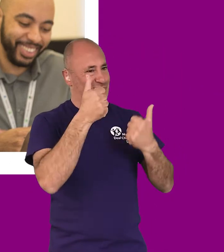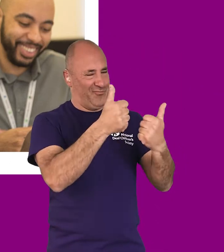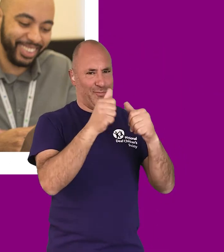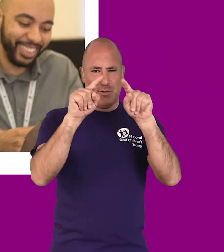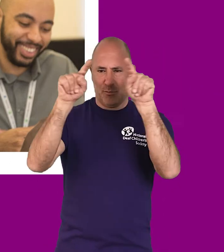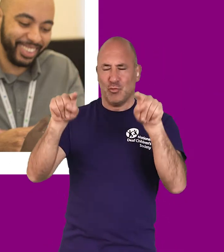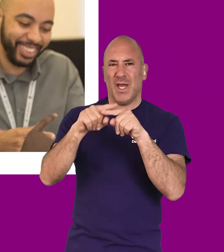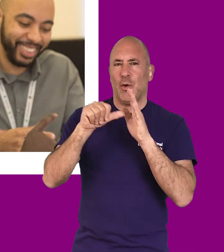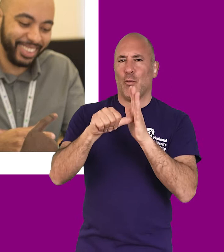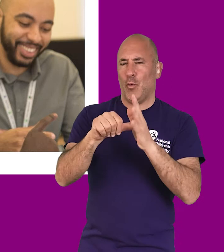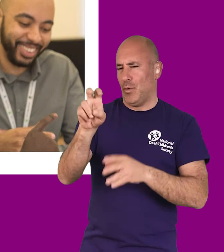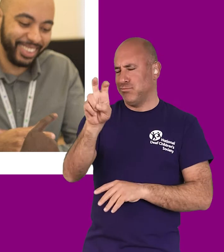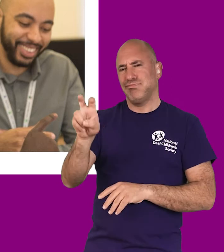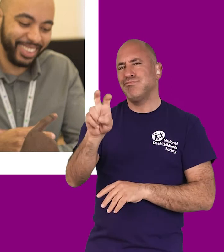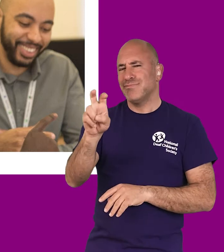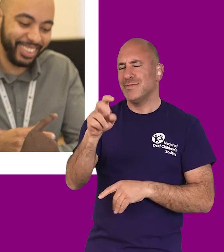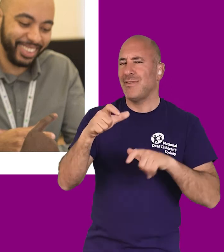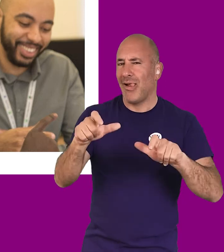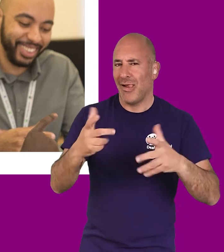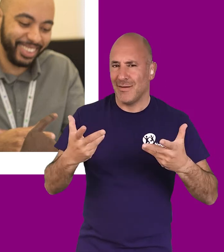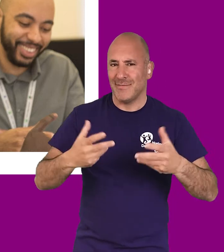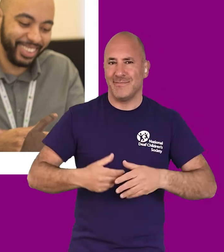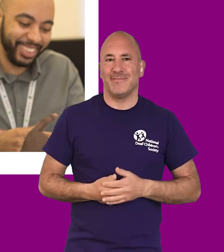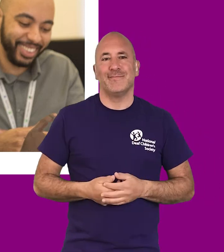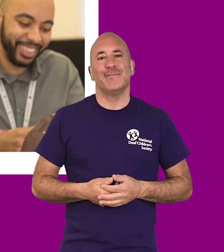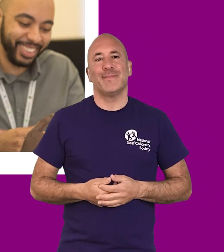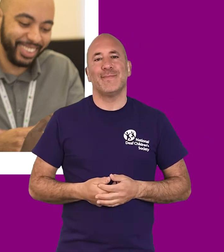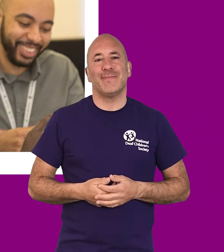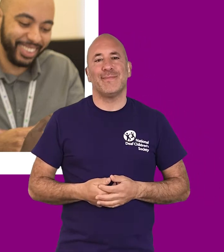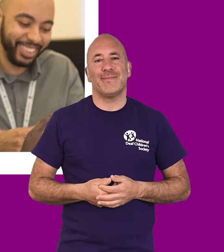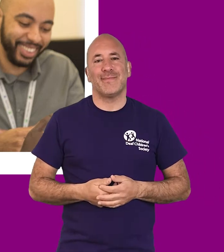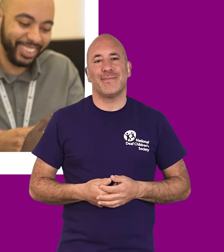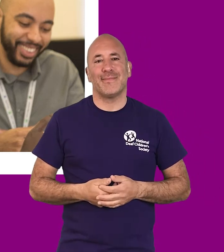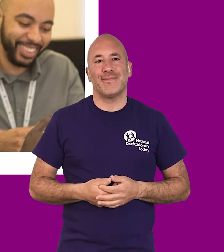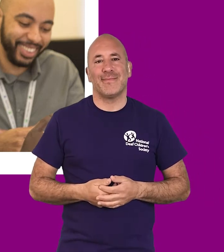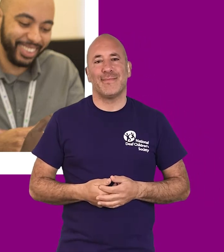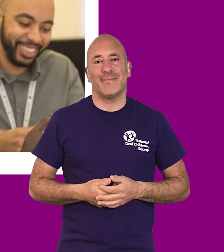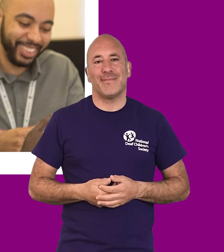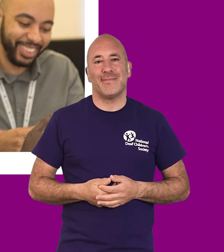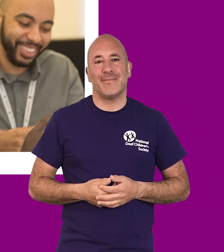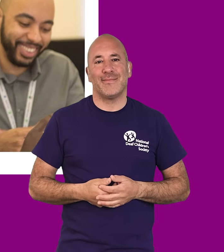compared to having a person physically in front of you in full 3D.